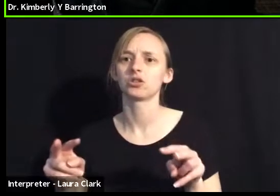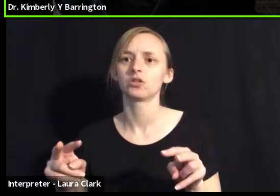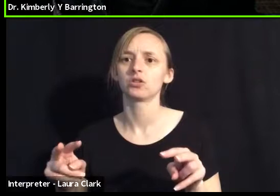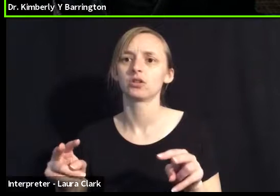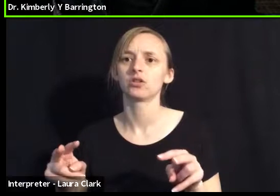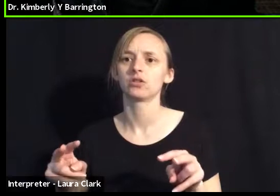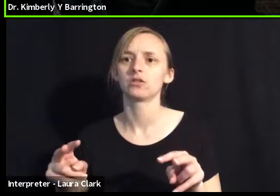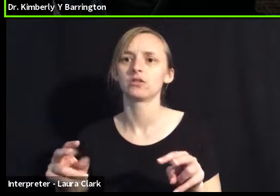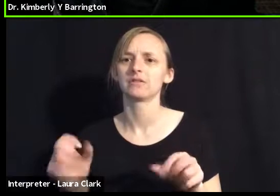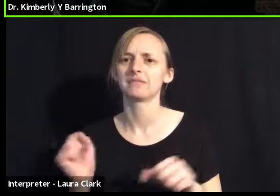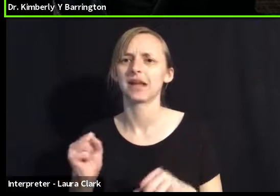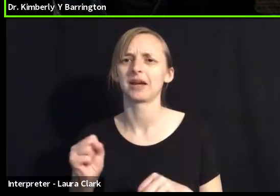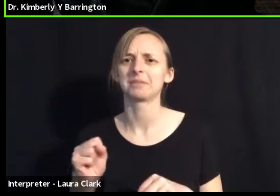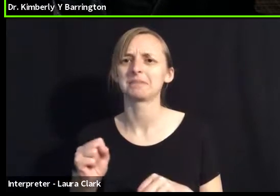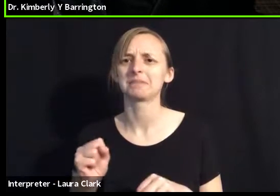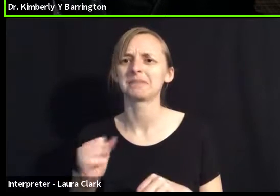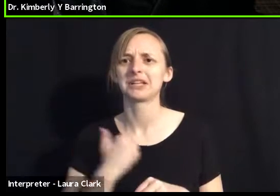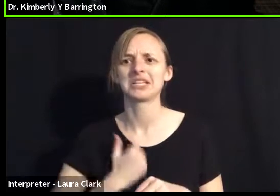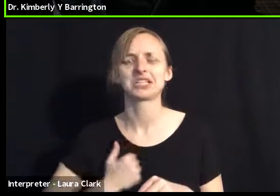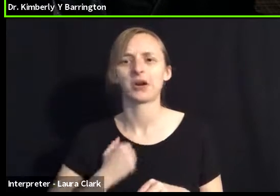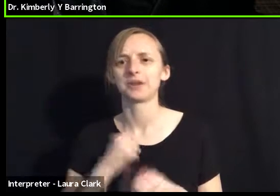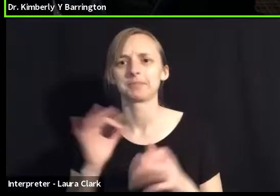yeah, I'm sorry.